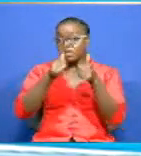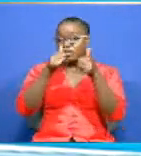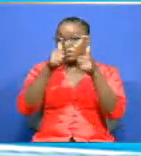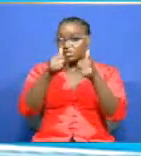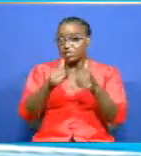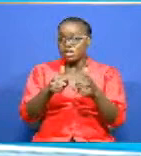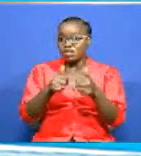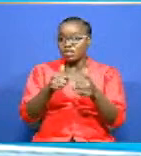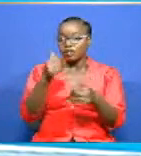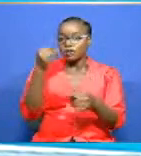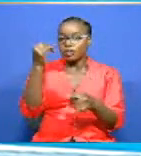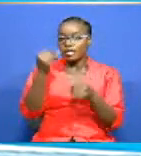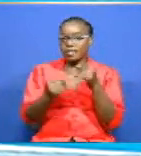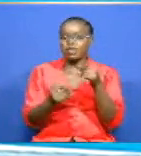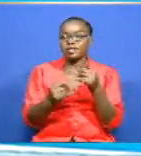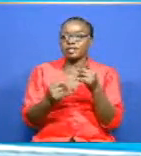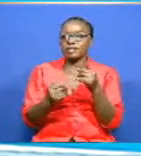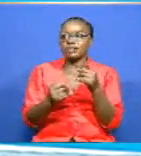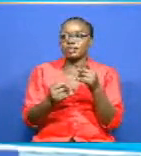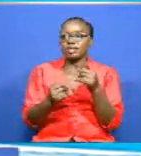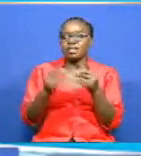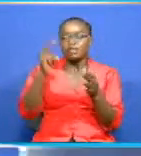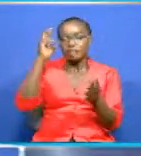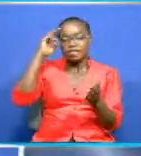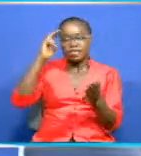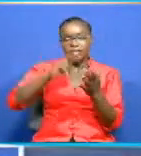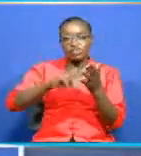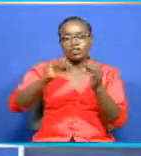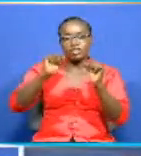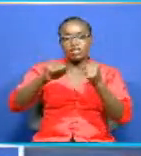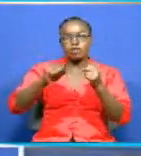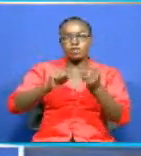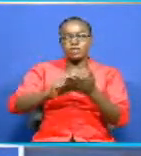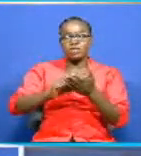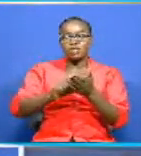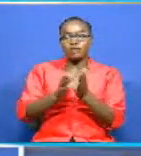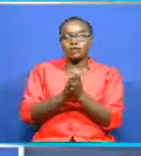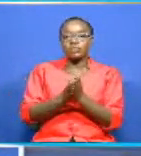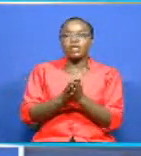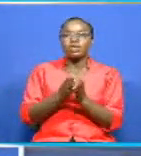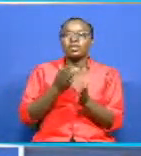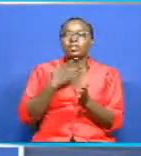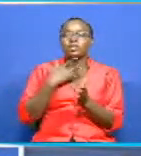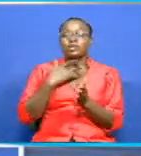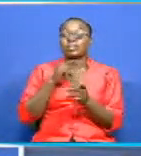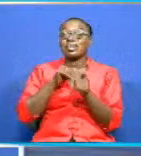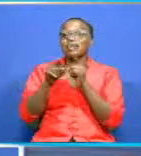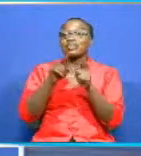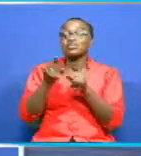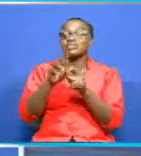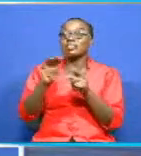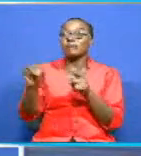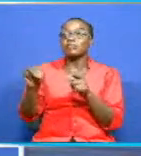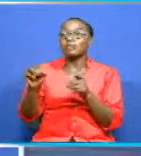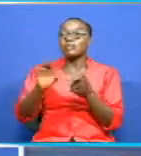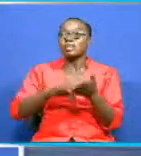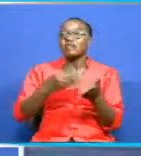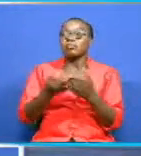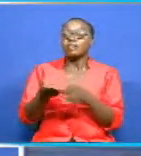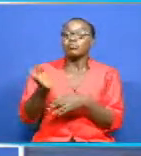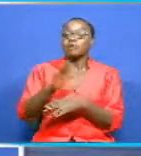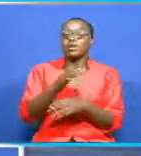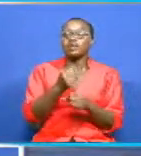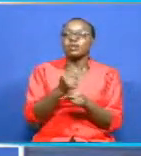to terminate the recognition agreement that it had signed with the union, accusing the union members of failing to report to